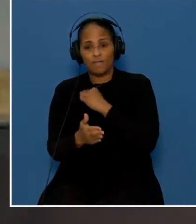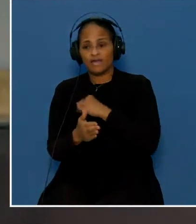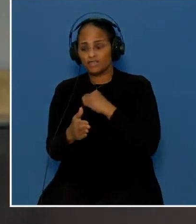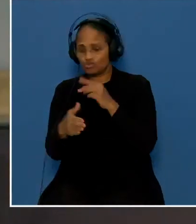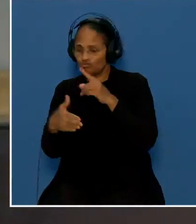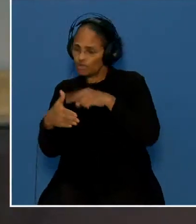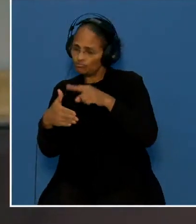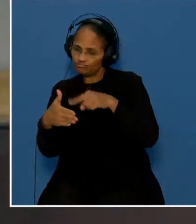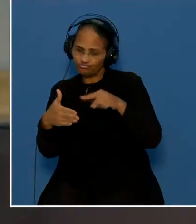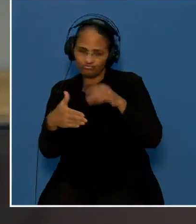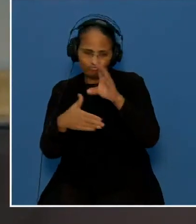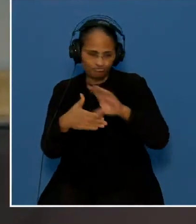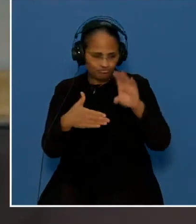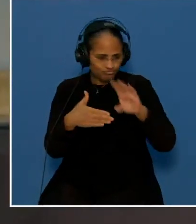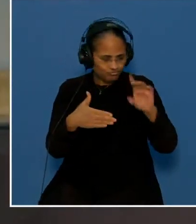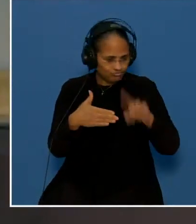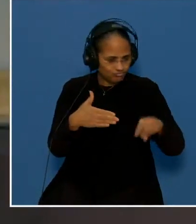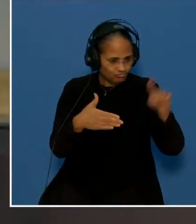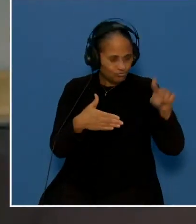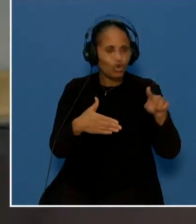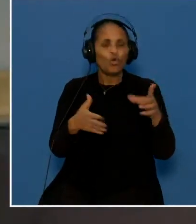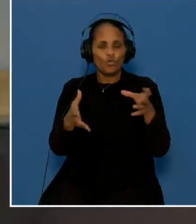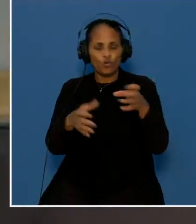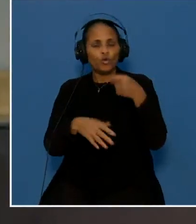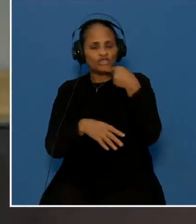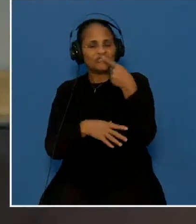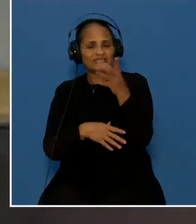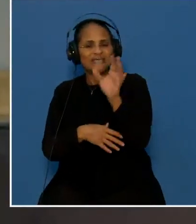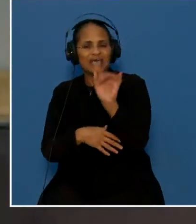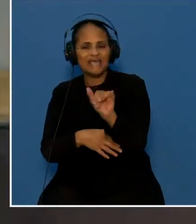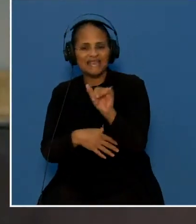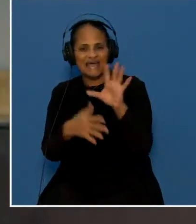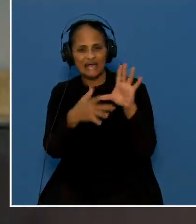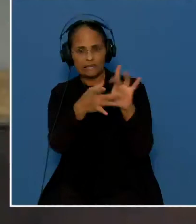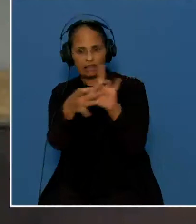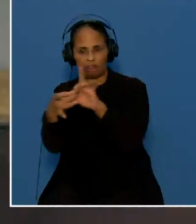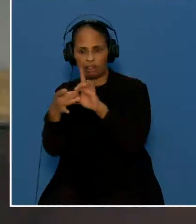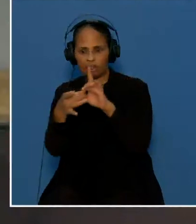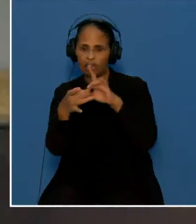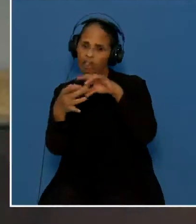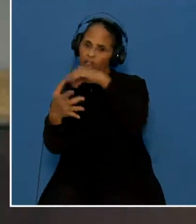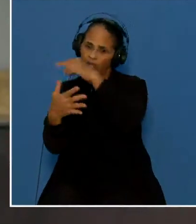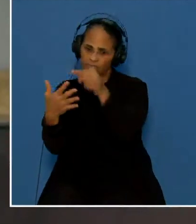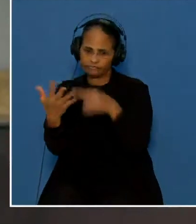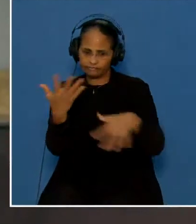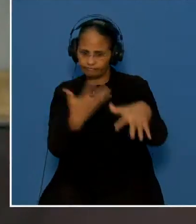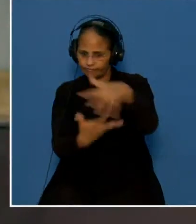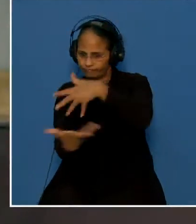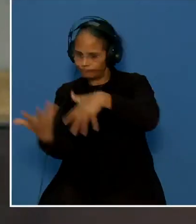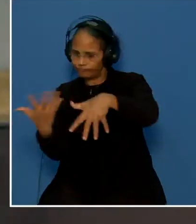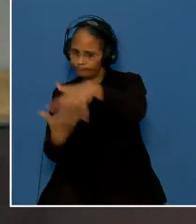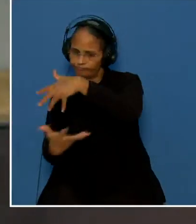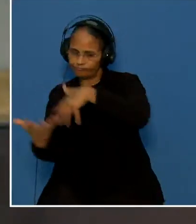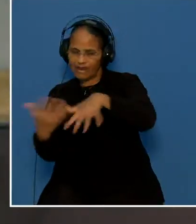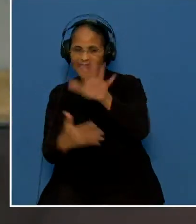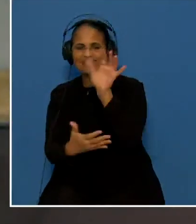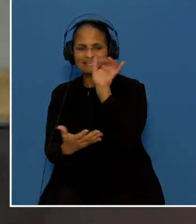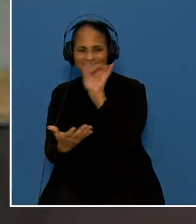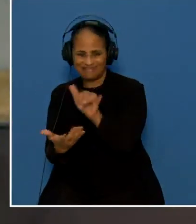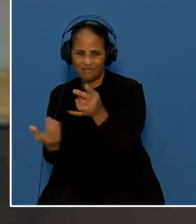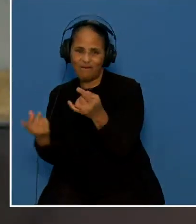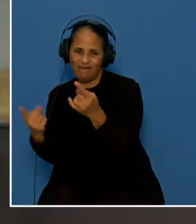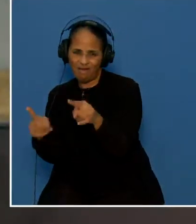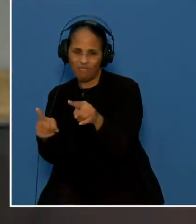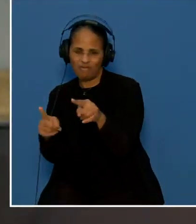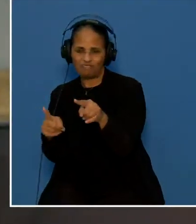tracing investigation strongly suggests that it is the social mixing of gatherings of people that are most likely to produce